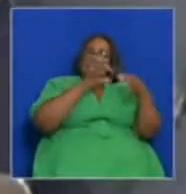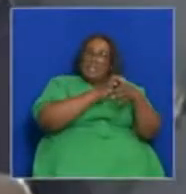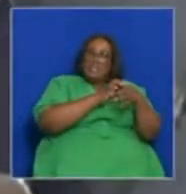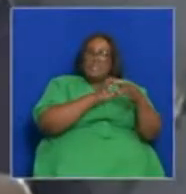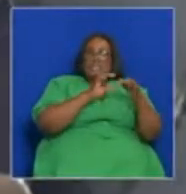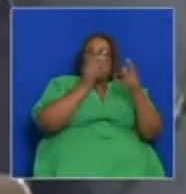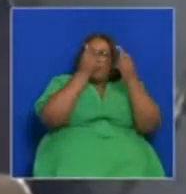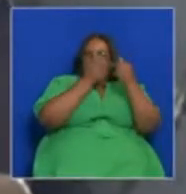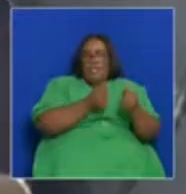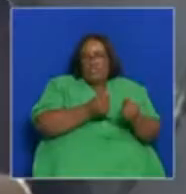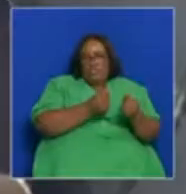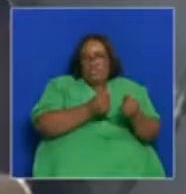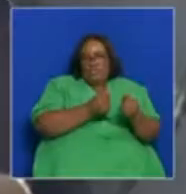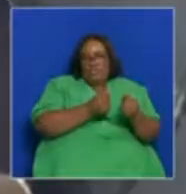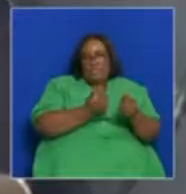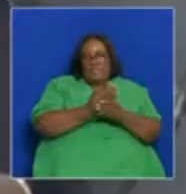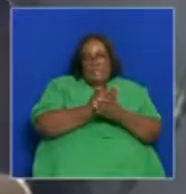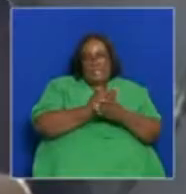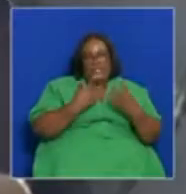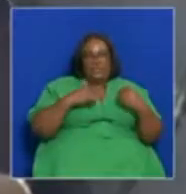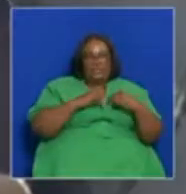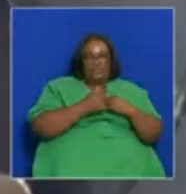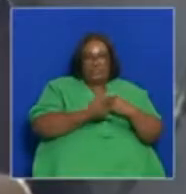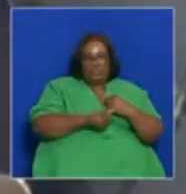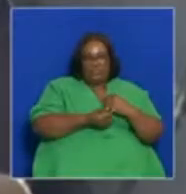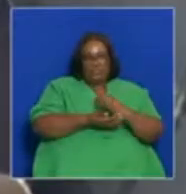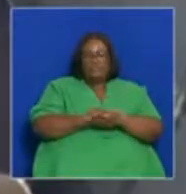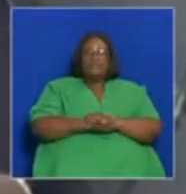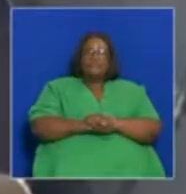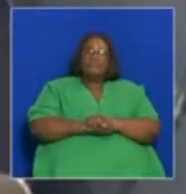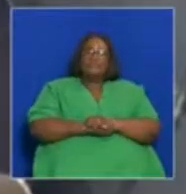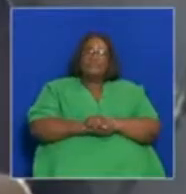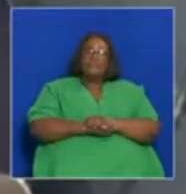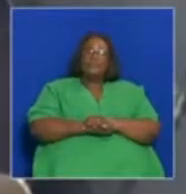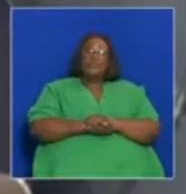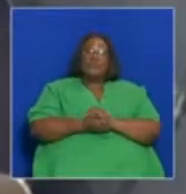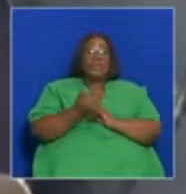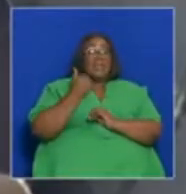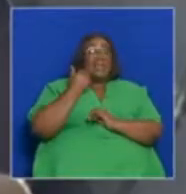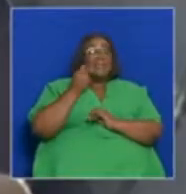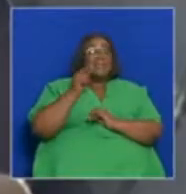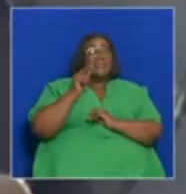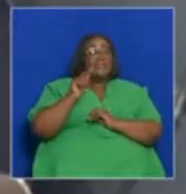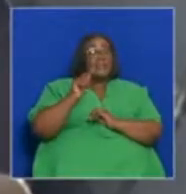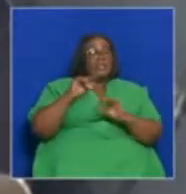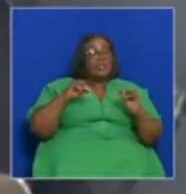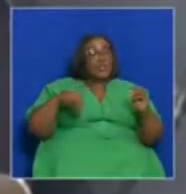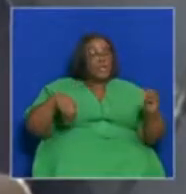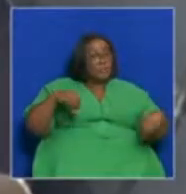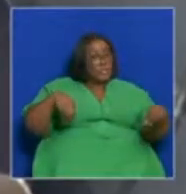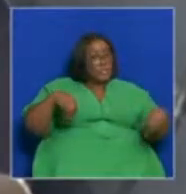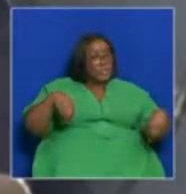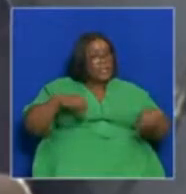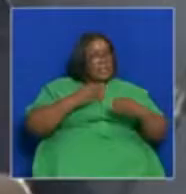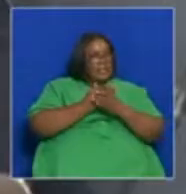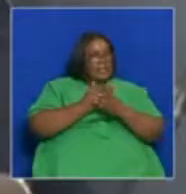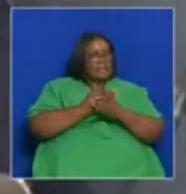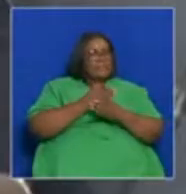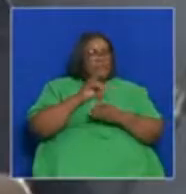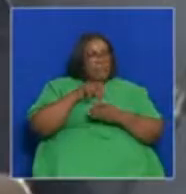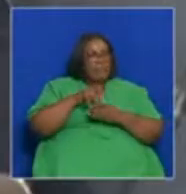And is it that when it's a corruption case, it must have the features of being